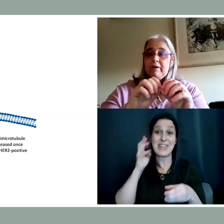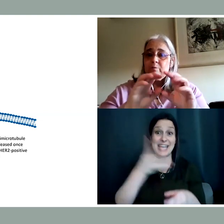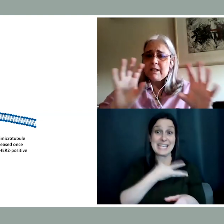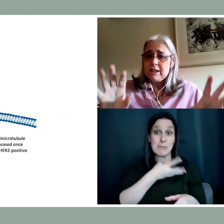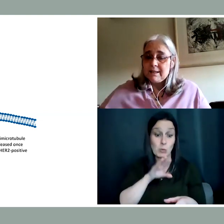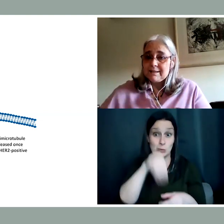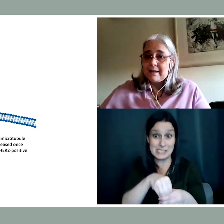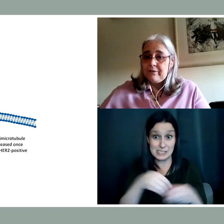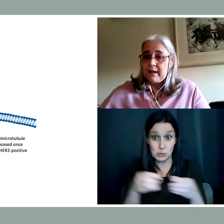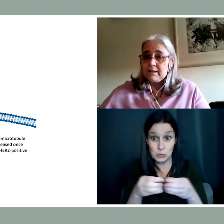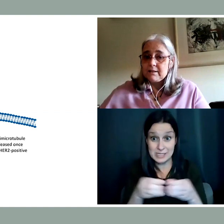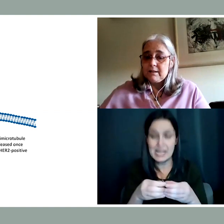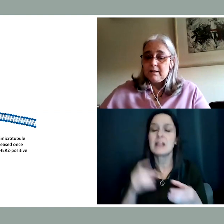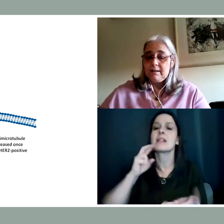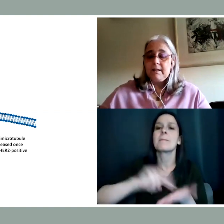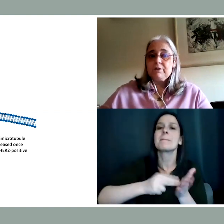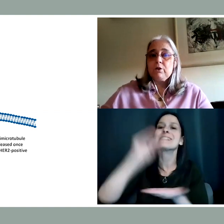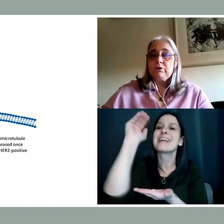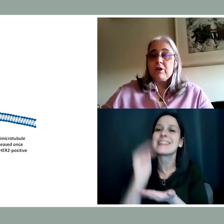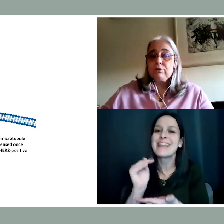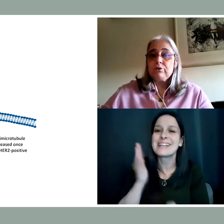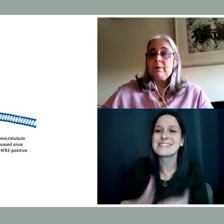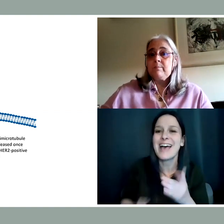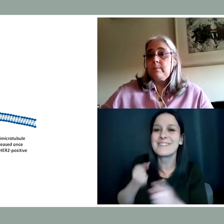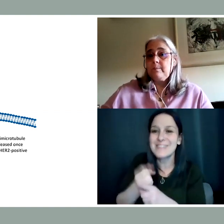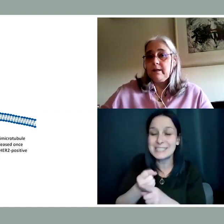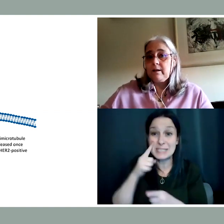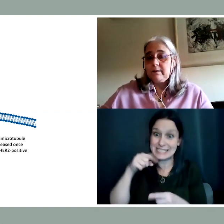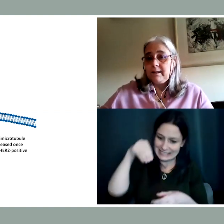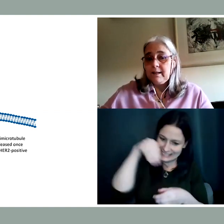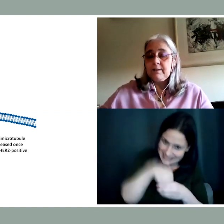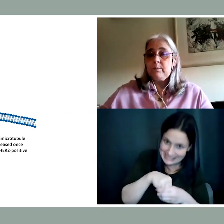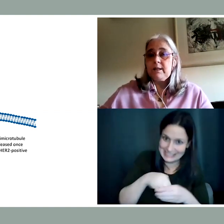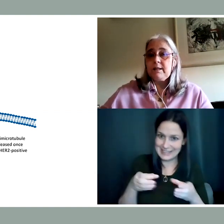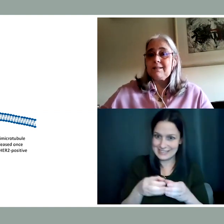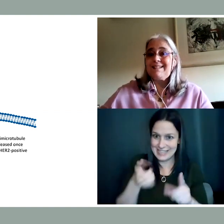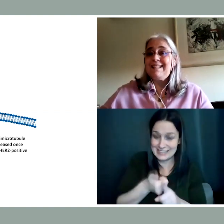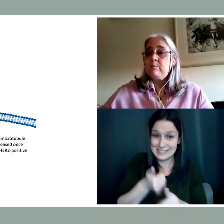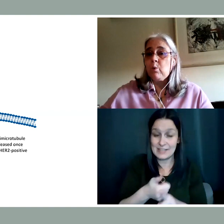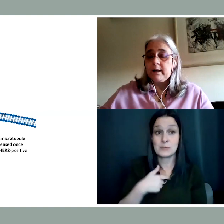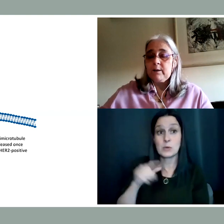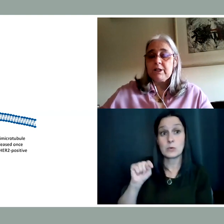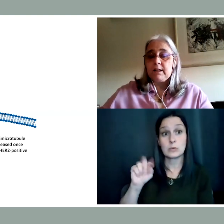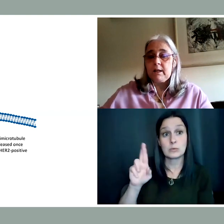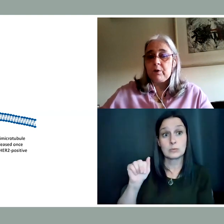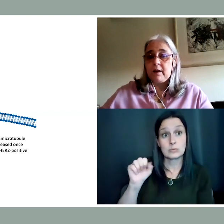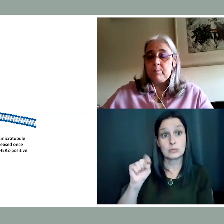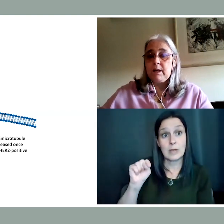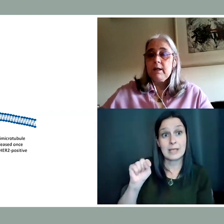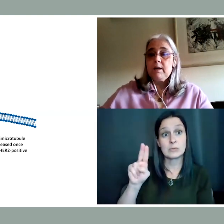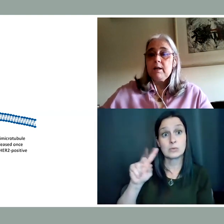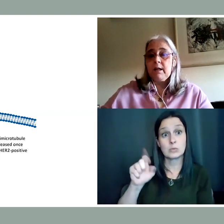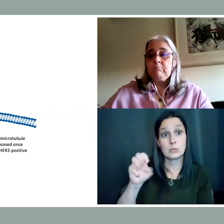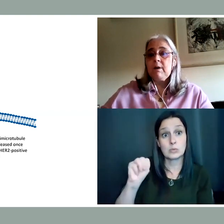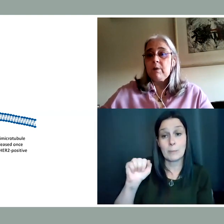you have much less side effects. So trastuzumab, together with this DM1, which is a